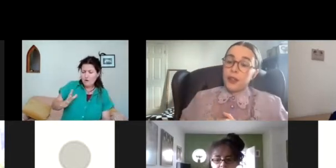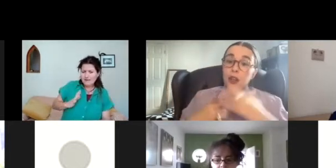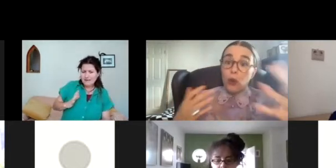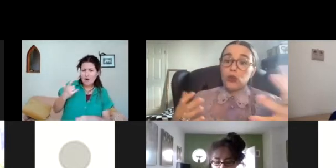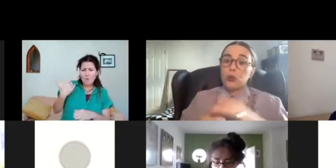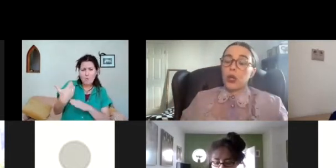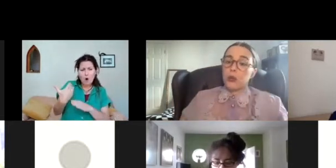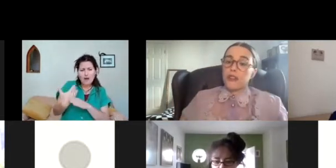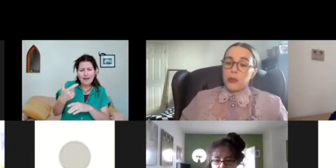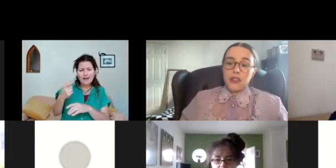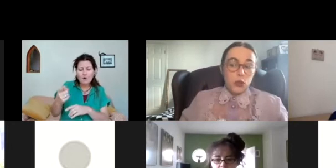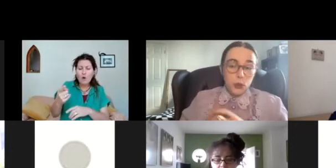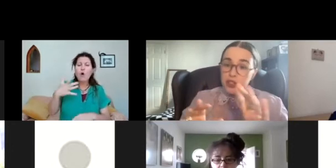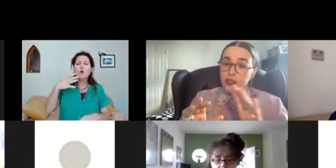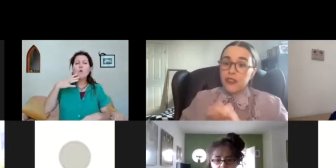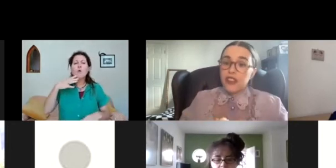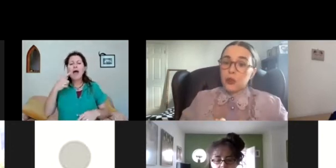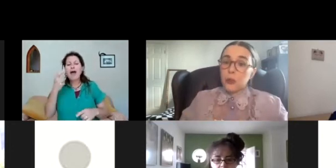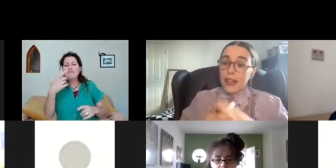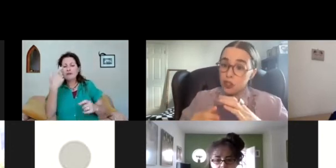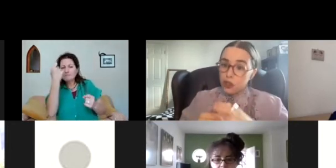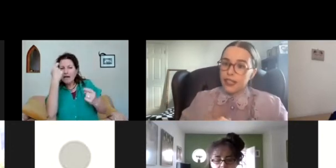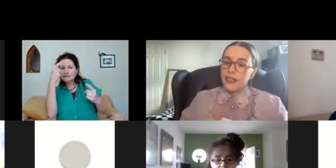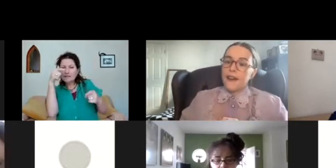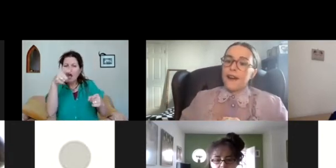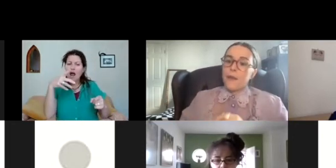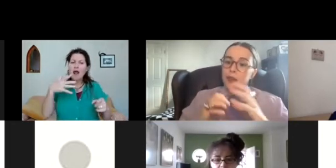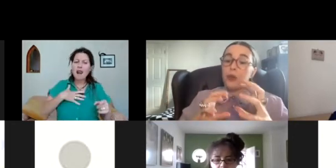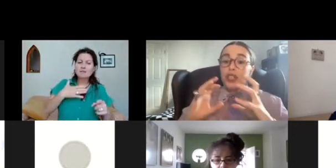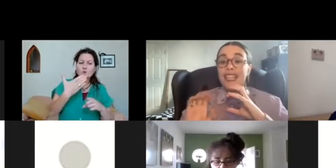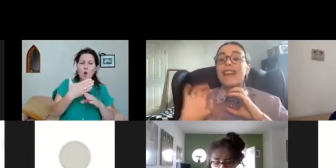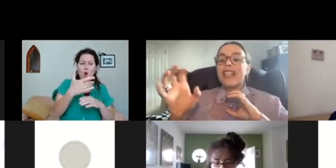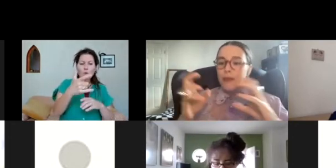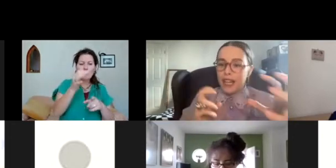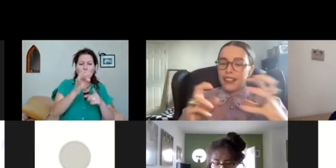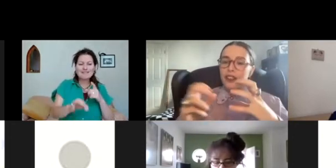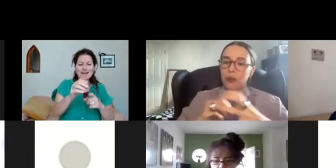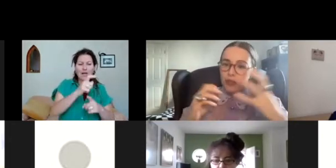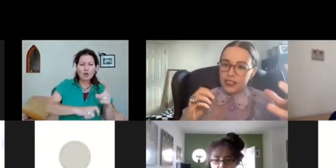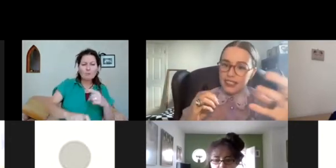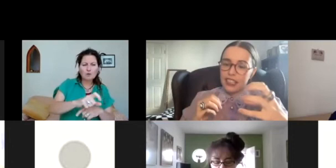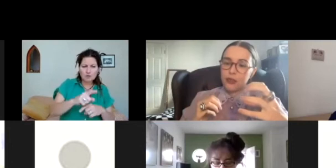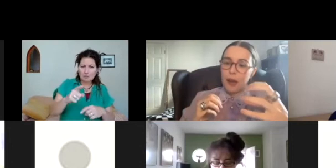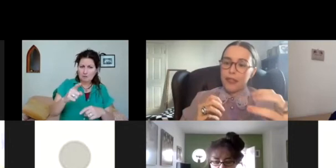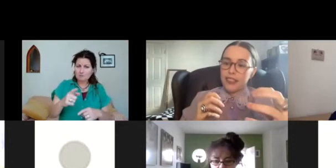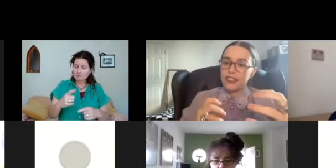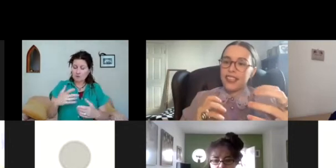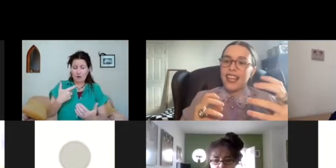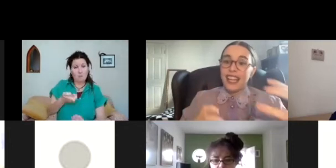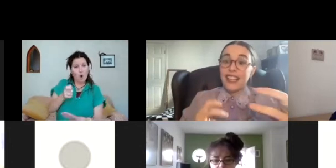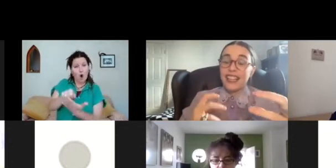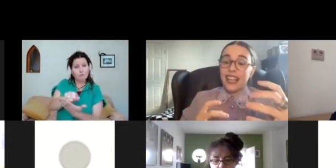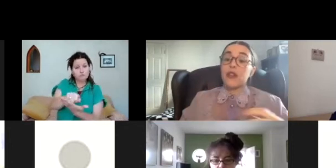know, want to work with a specific community, feel free to mention it. Lewisham can come in, you know, with the successful